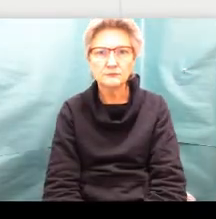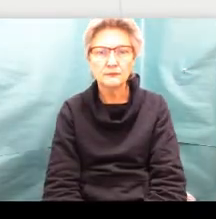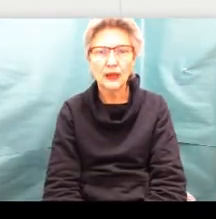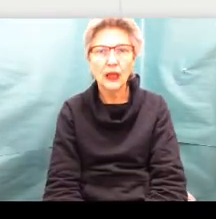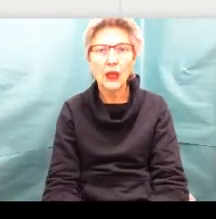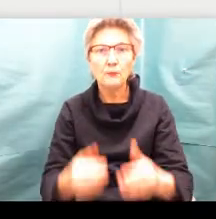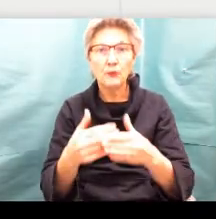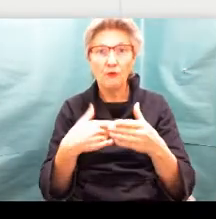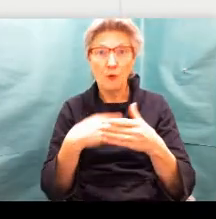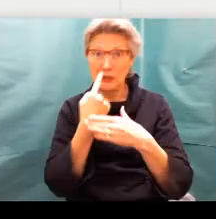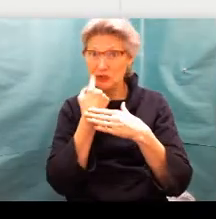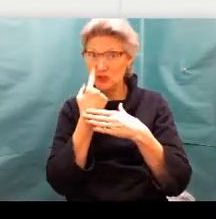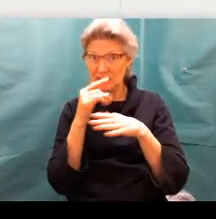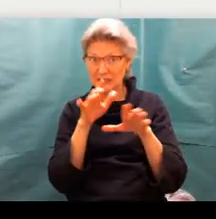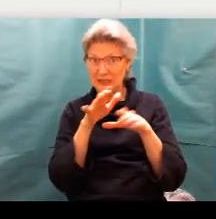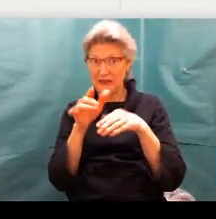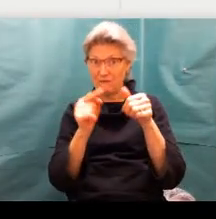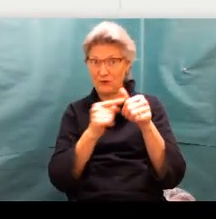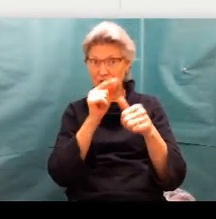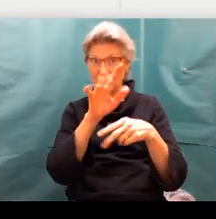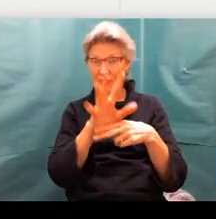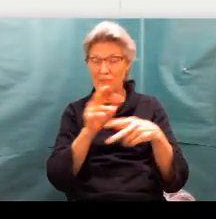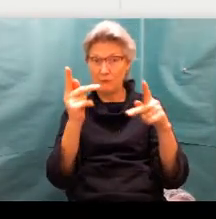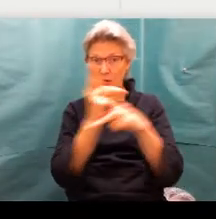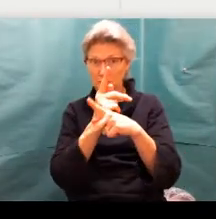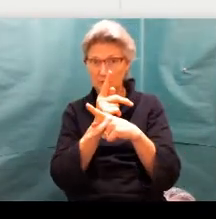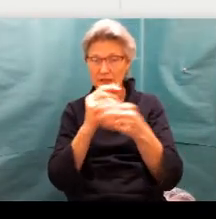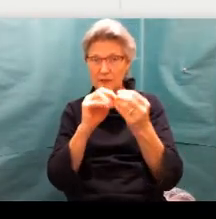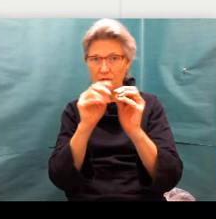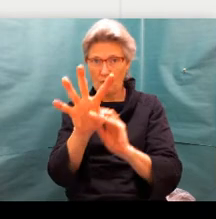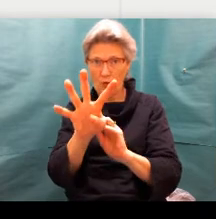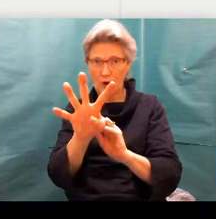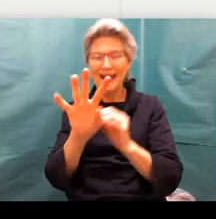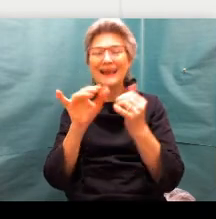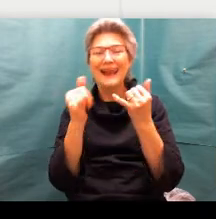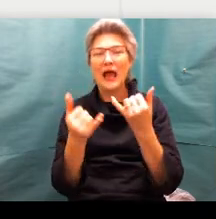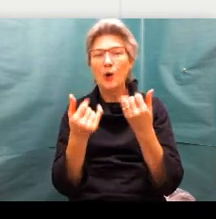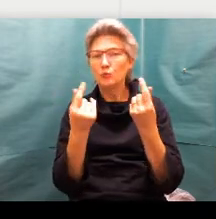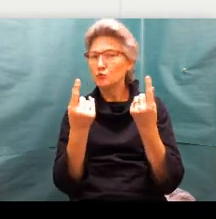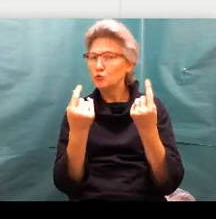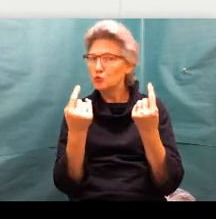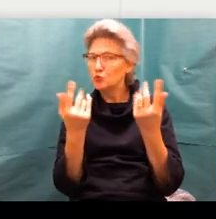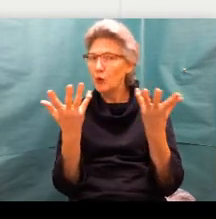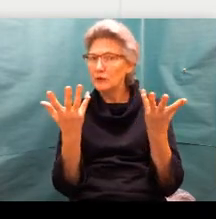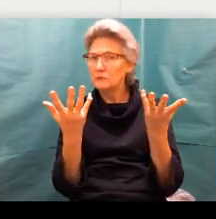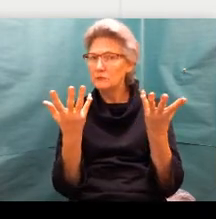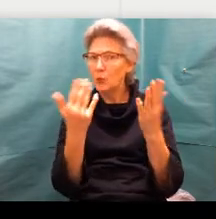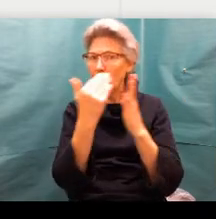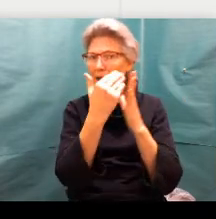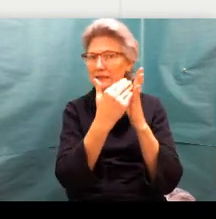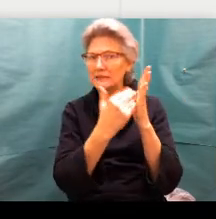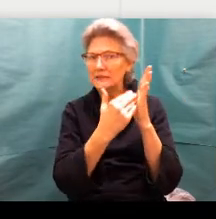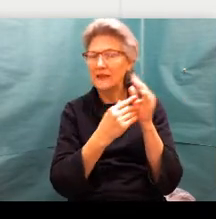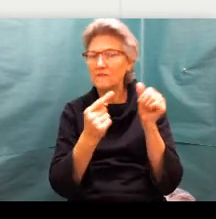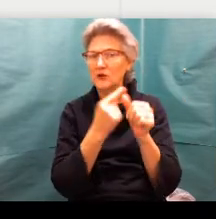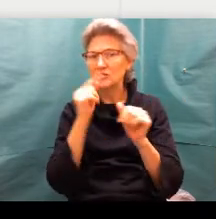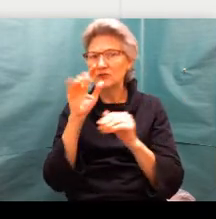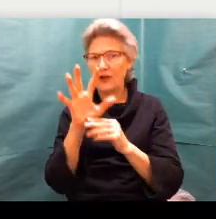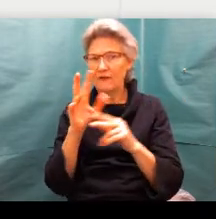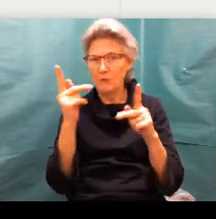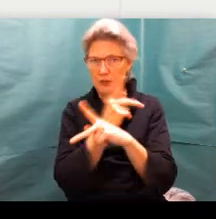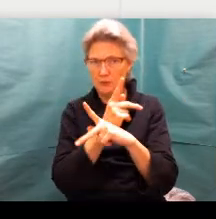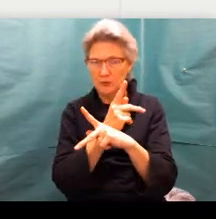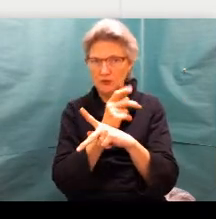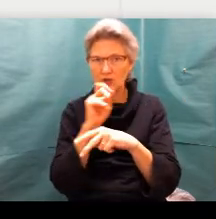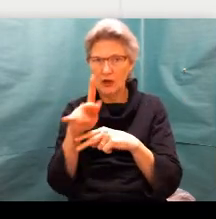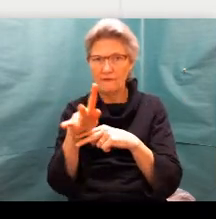So before we just did the first 5 multiples of the number 4, now what we're going to do is we're going to list the first 5 multiples